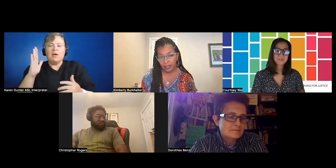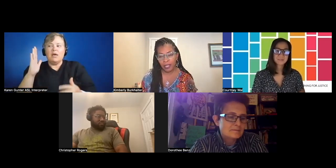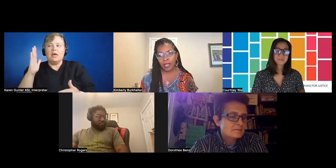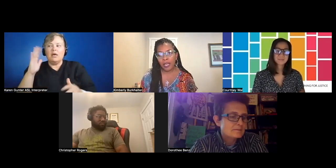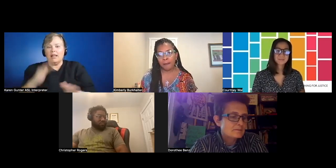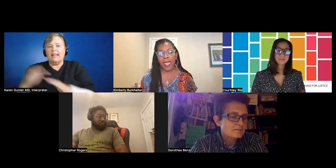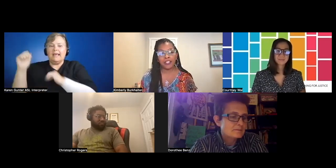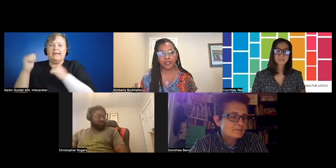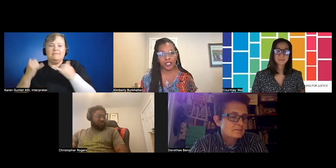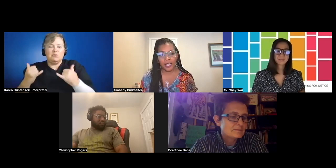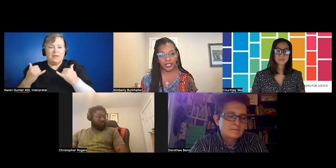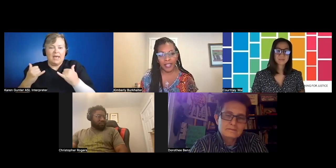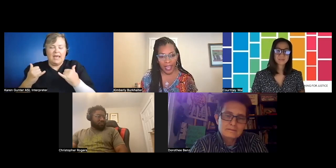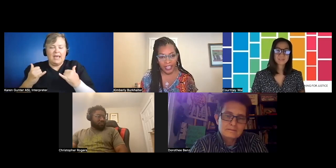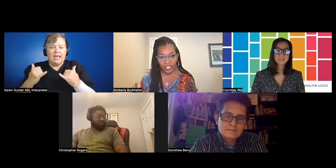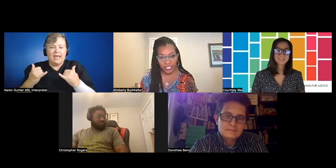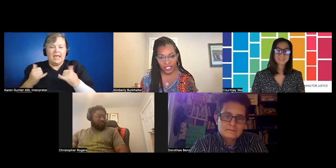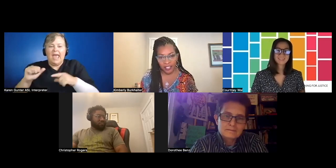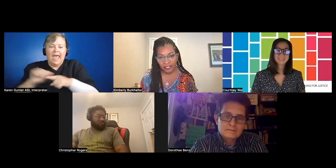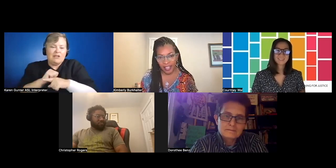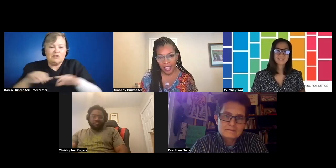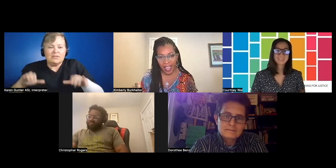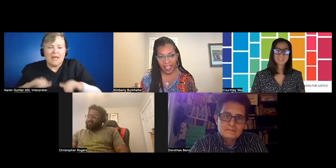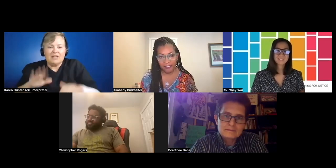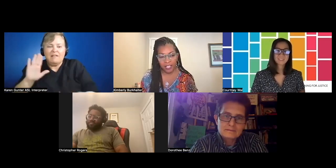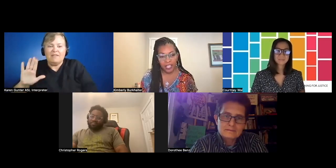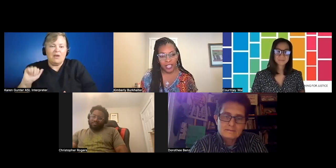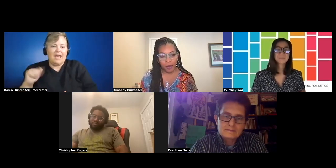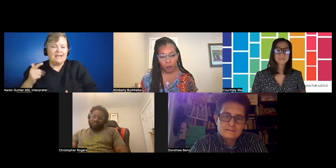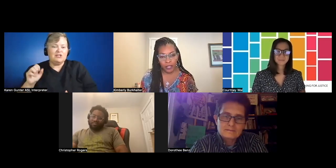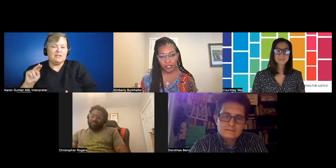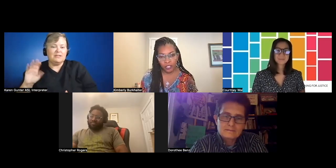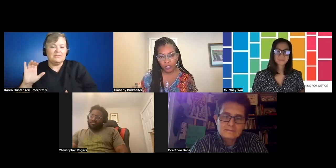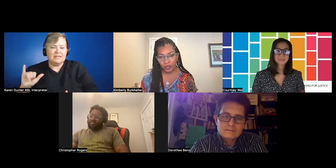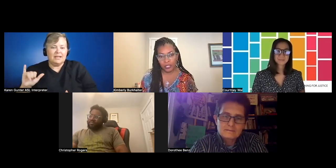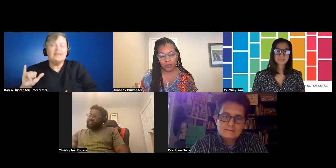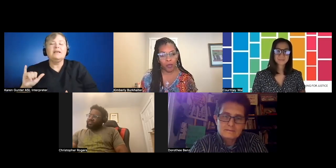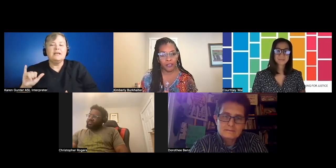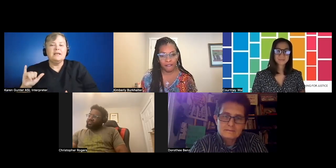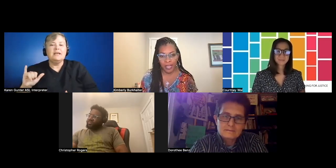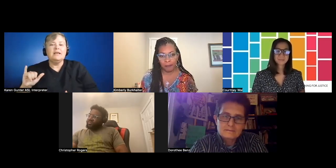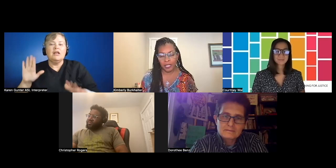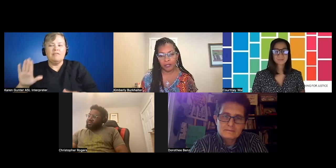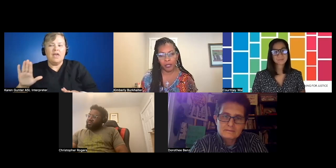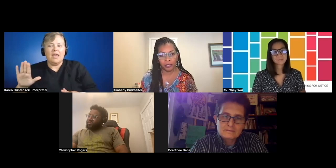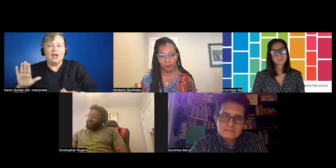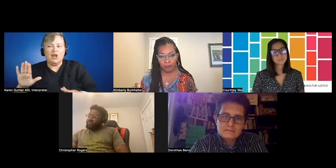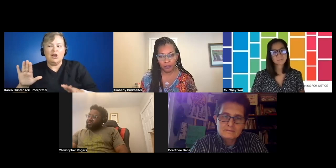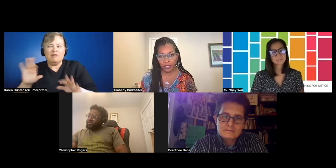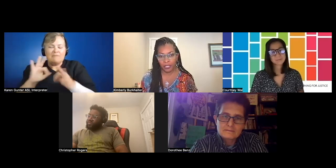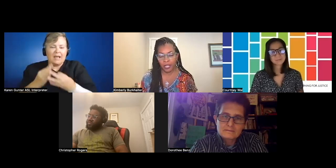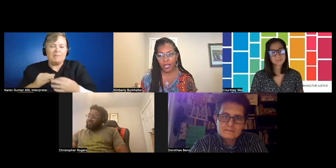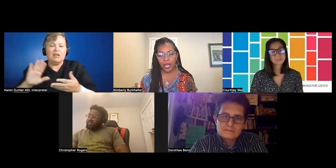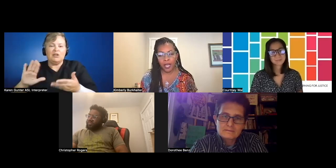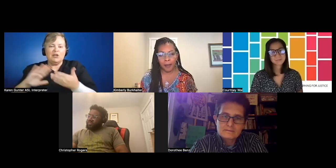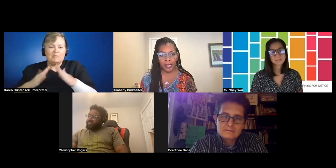today exercising the agency that they have with students, with families, with